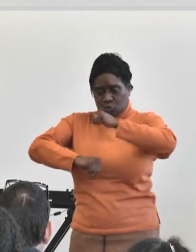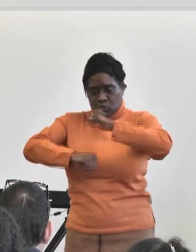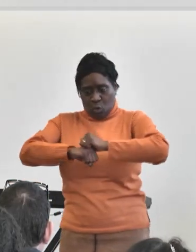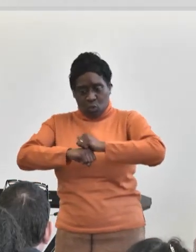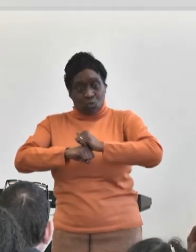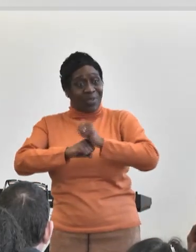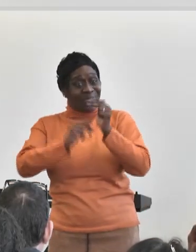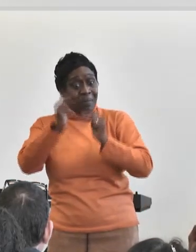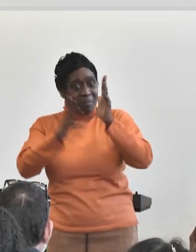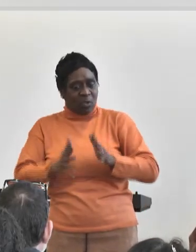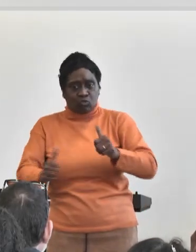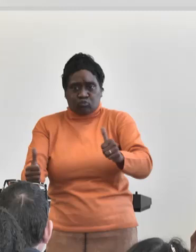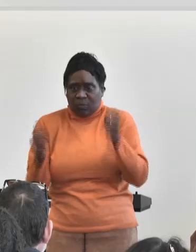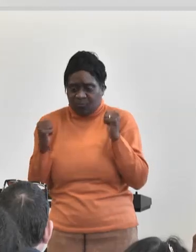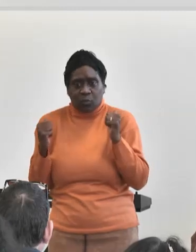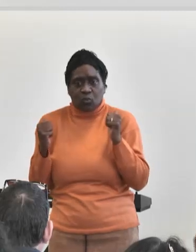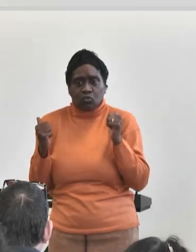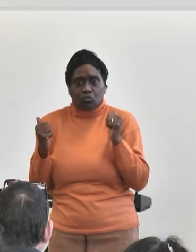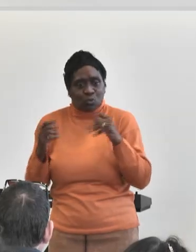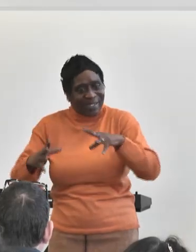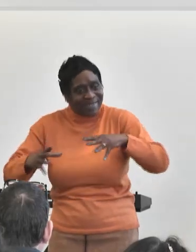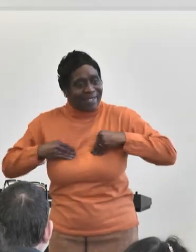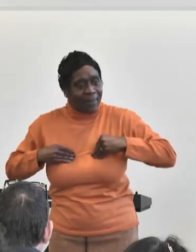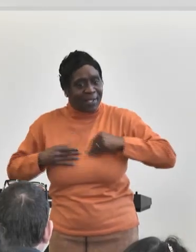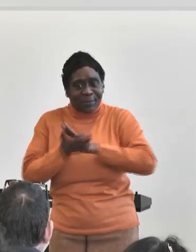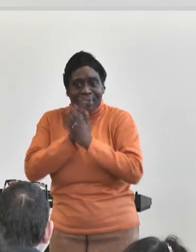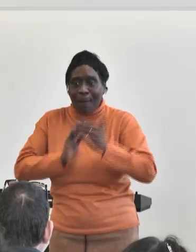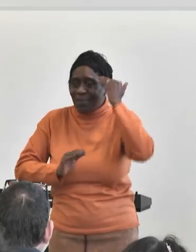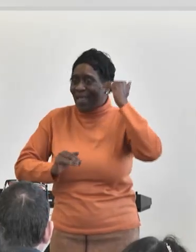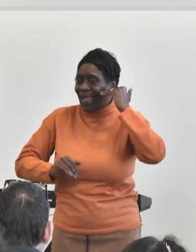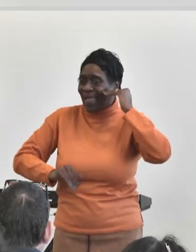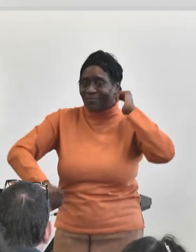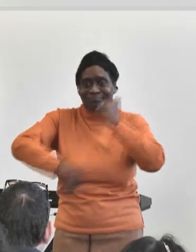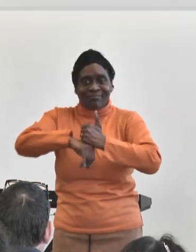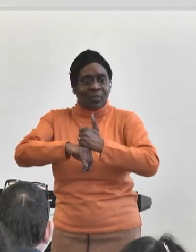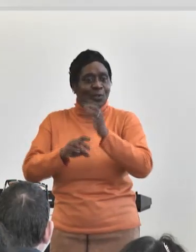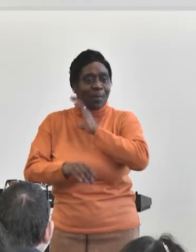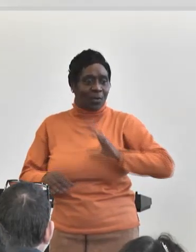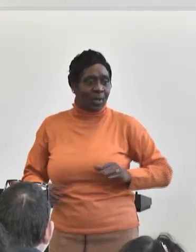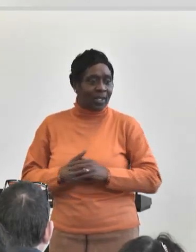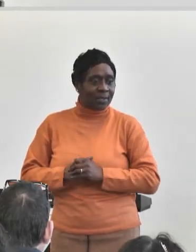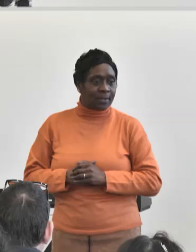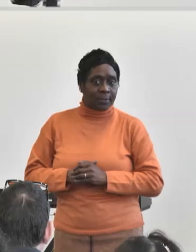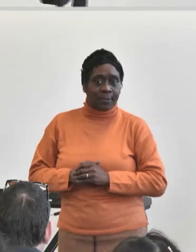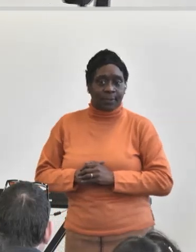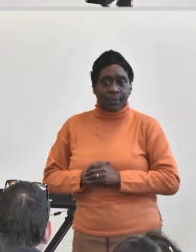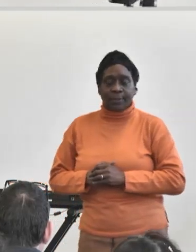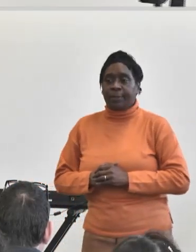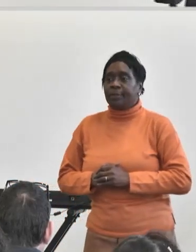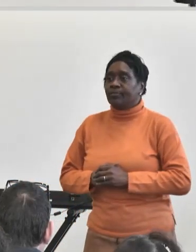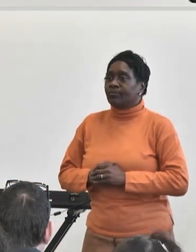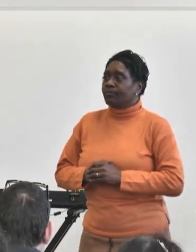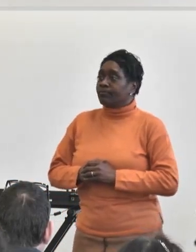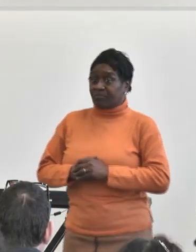builders refused is become the headstone of the corner. Se hace la piedra de